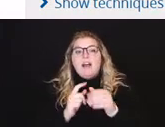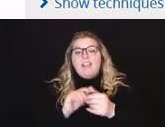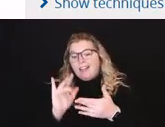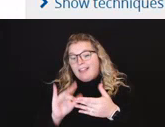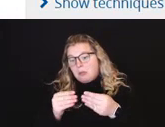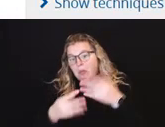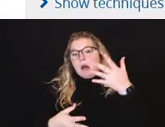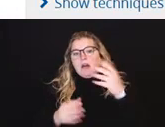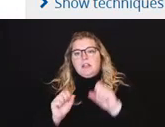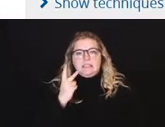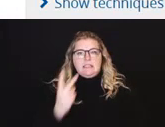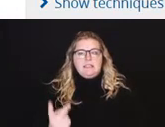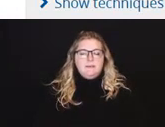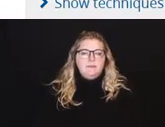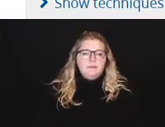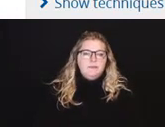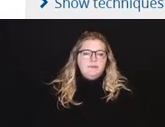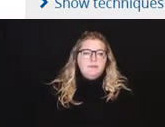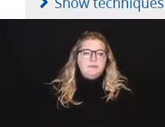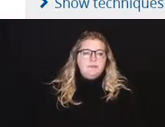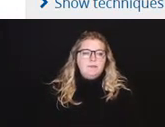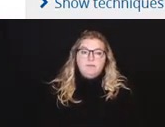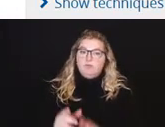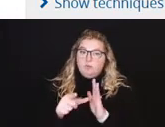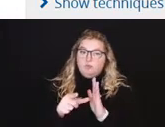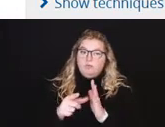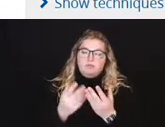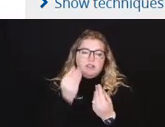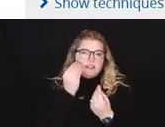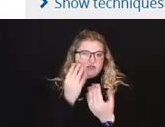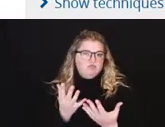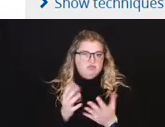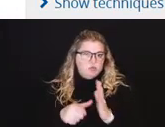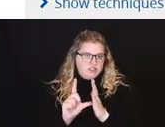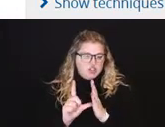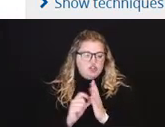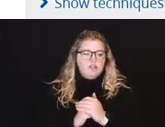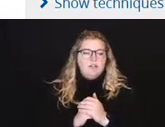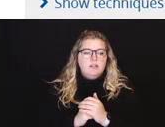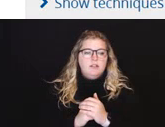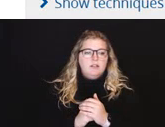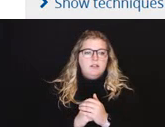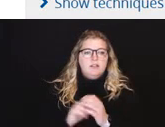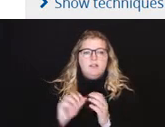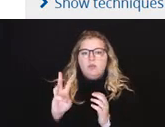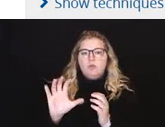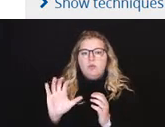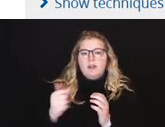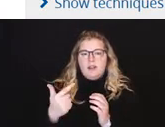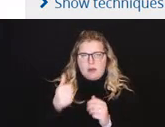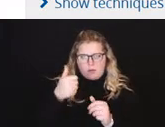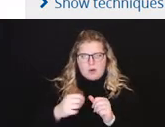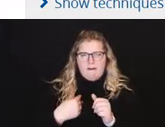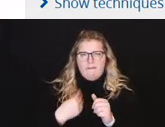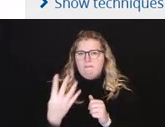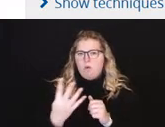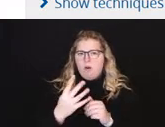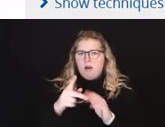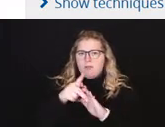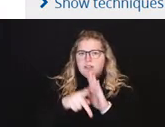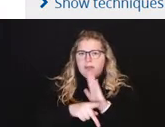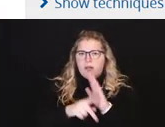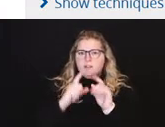them. Just a little refresher. The way WCAG is structured, there are 4 principles of